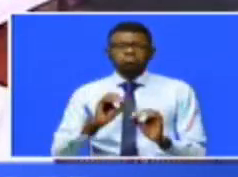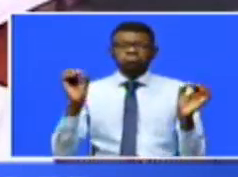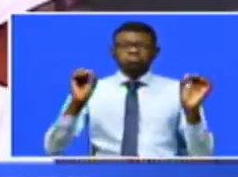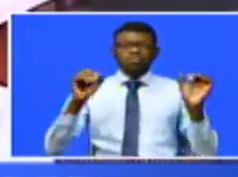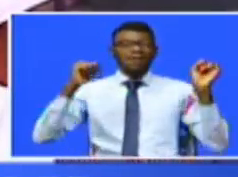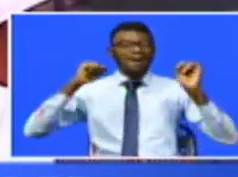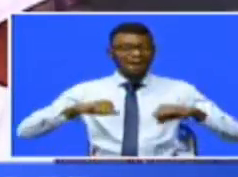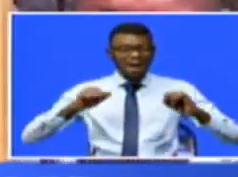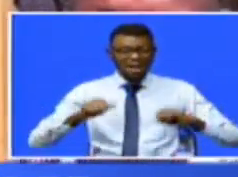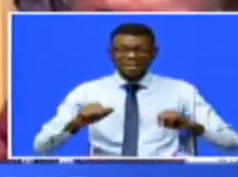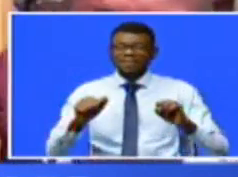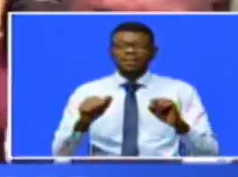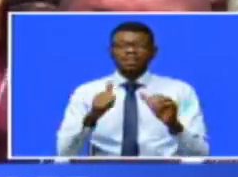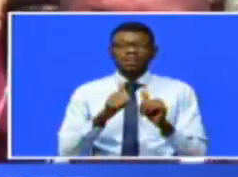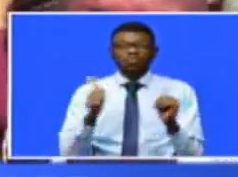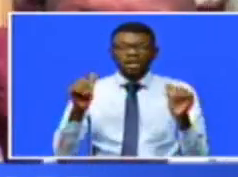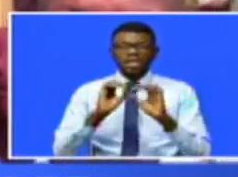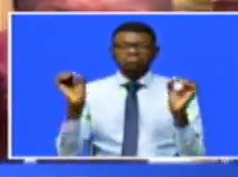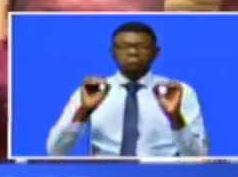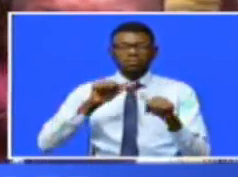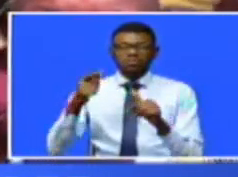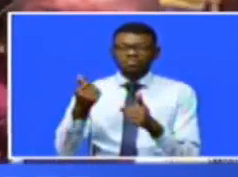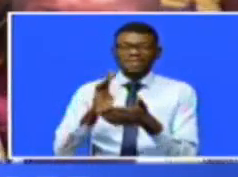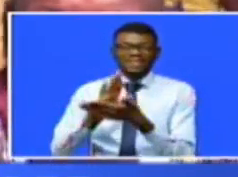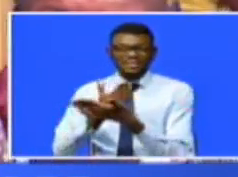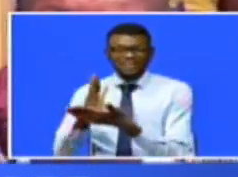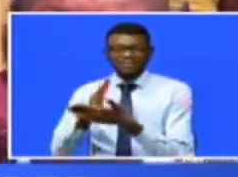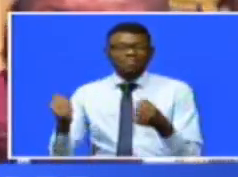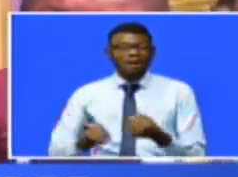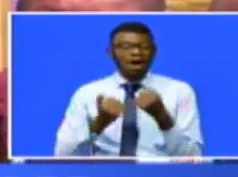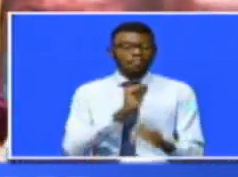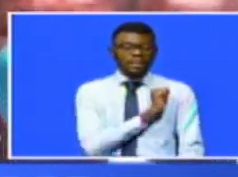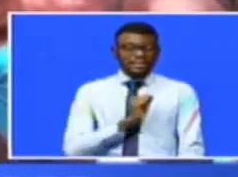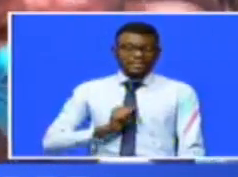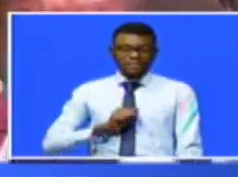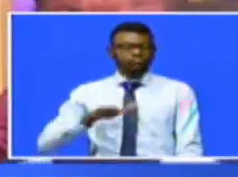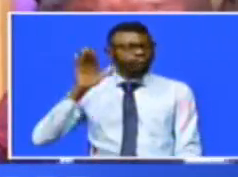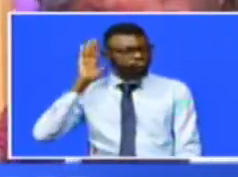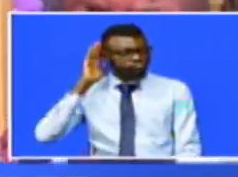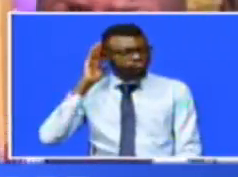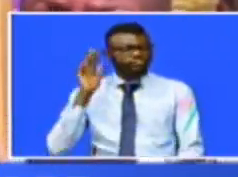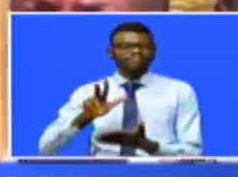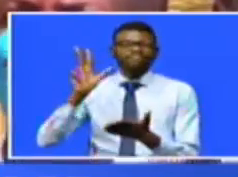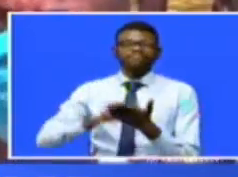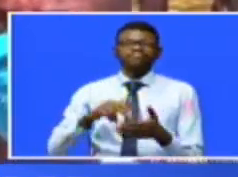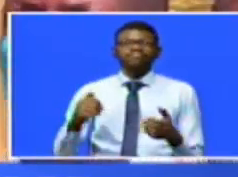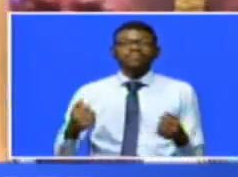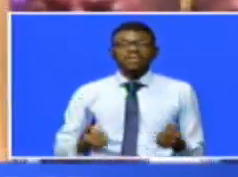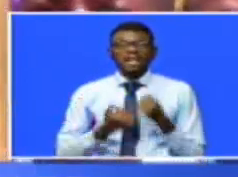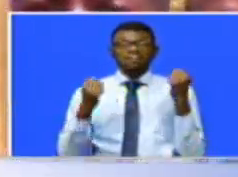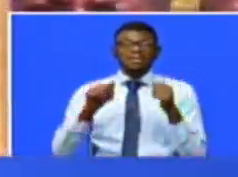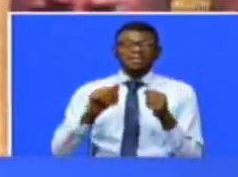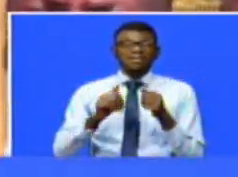and agreed to disagree. If the Senate listens to us, they will pass it. If they refuse, that's okay. But we shall